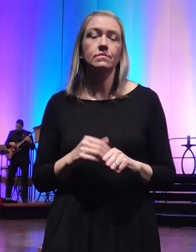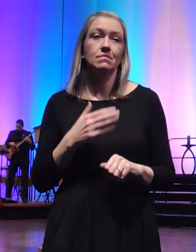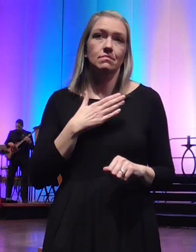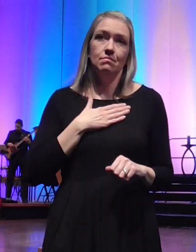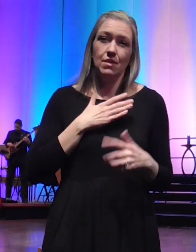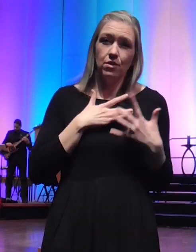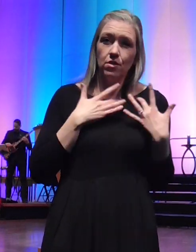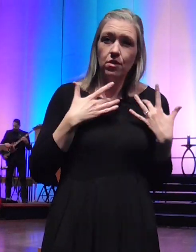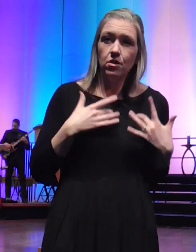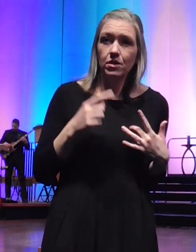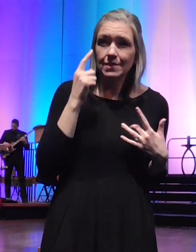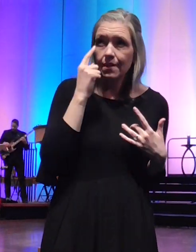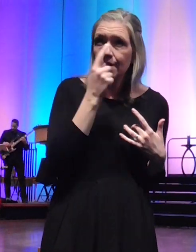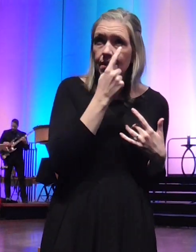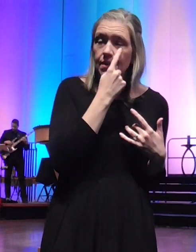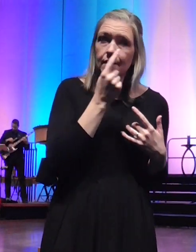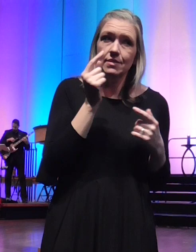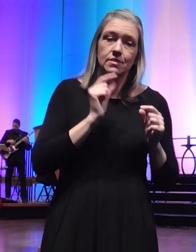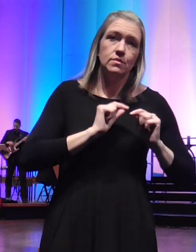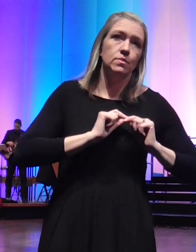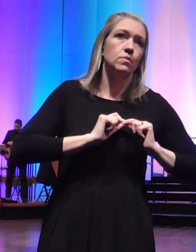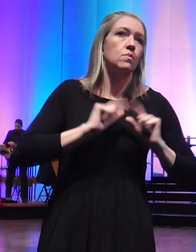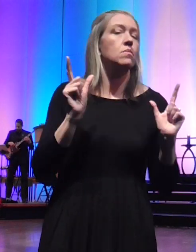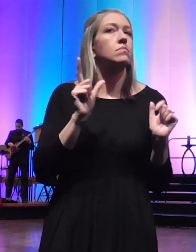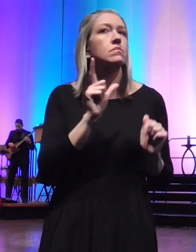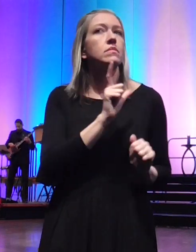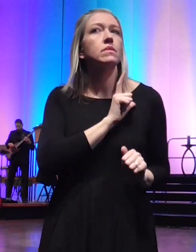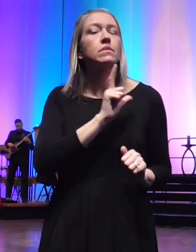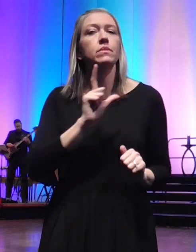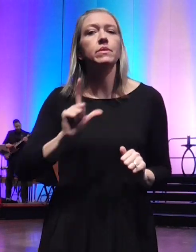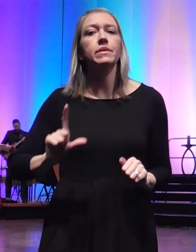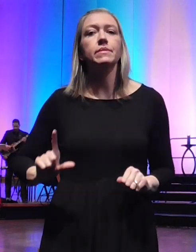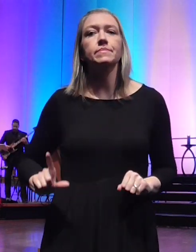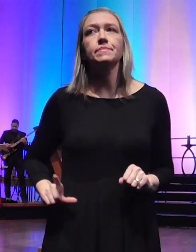Open the eyes of my heart, Lord.